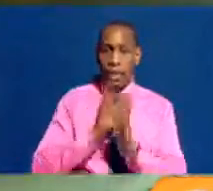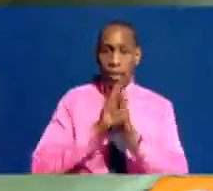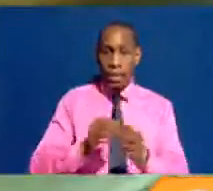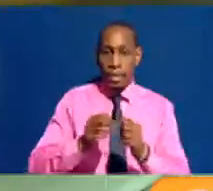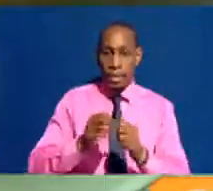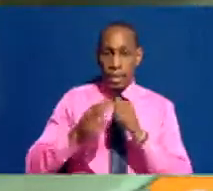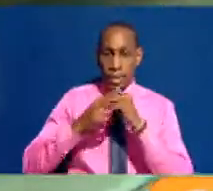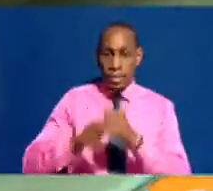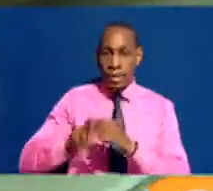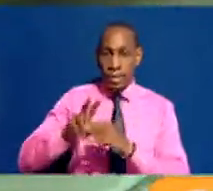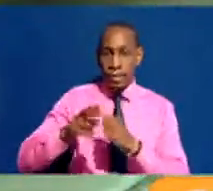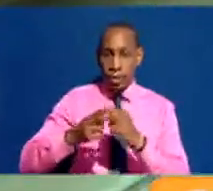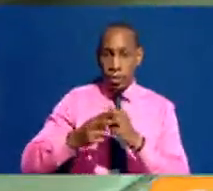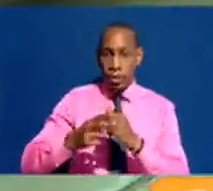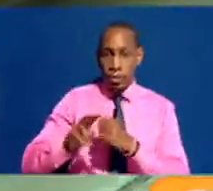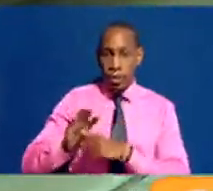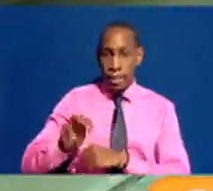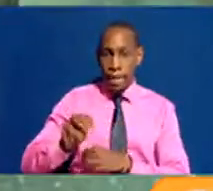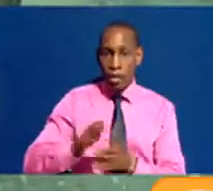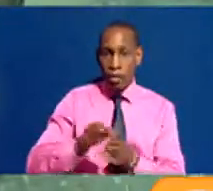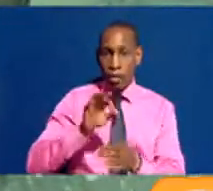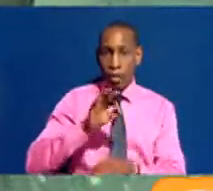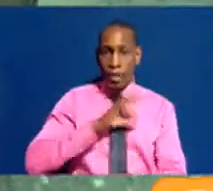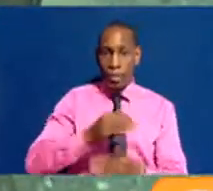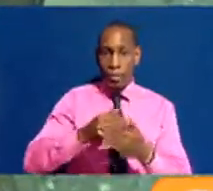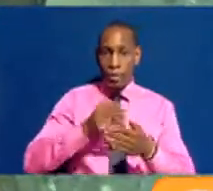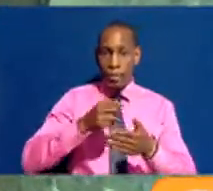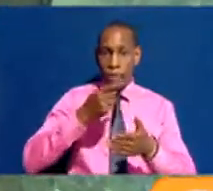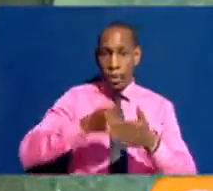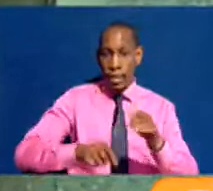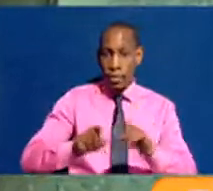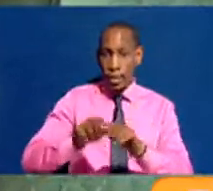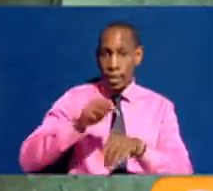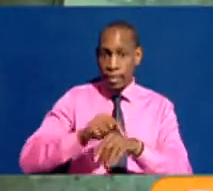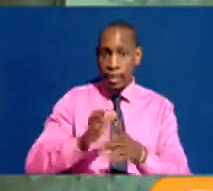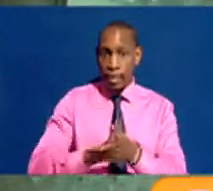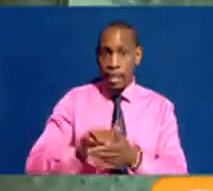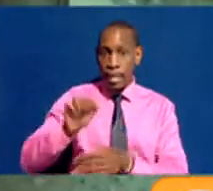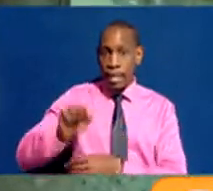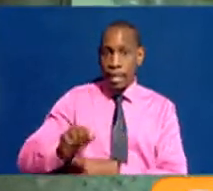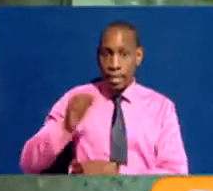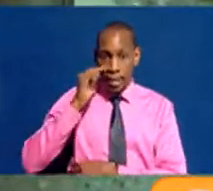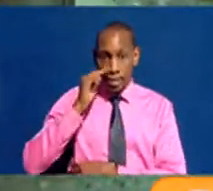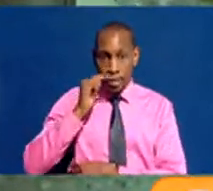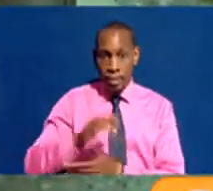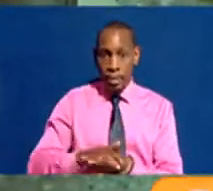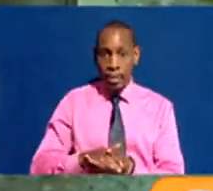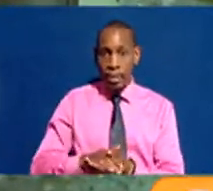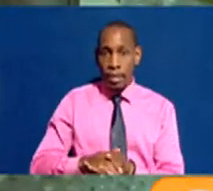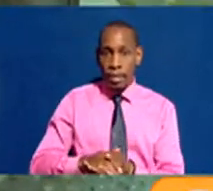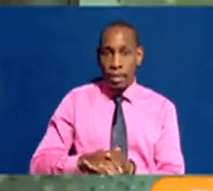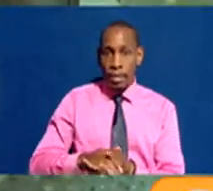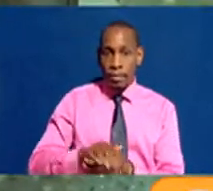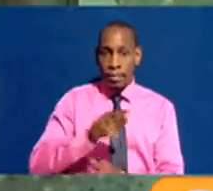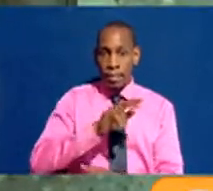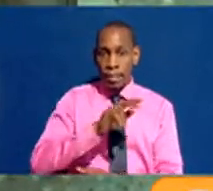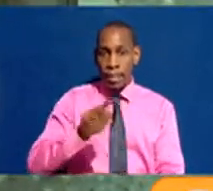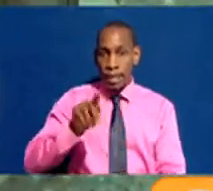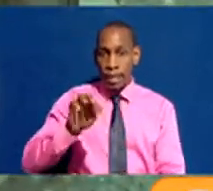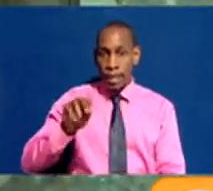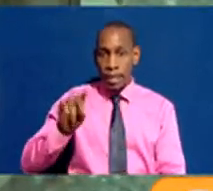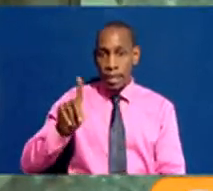772 million shillings in profit before tax in the period, while South Sudan and Kingdom Bank reported a